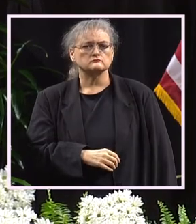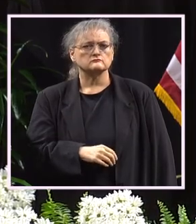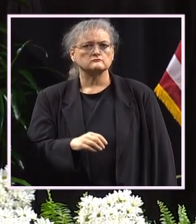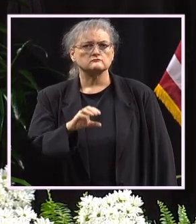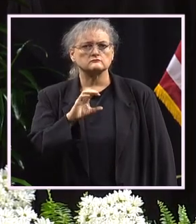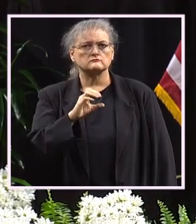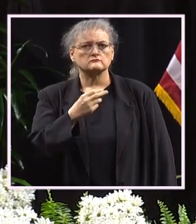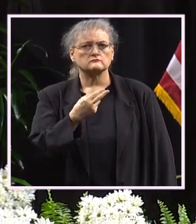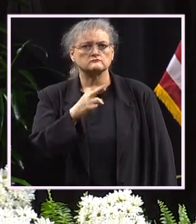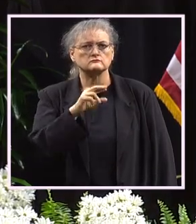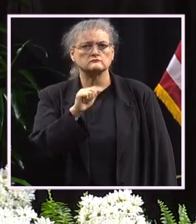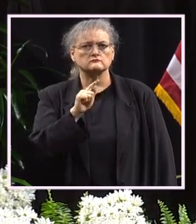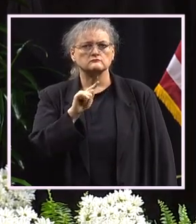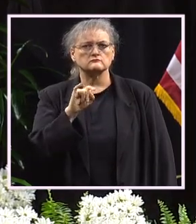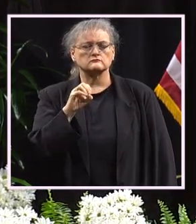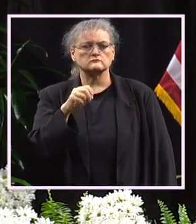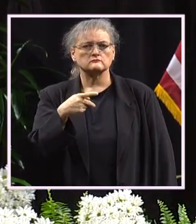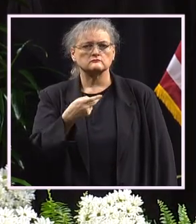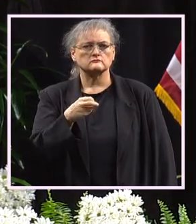Christopher Ryan McBrayer.